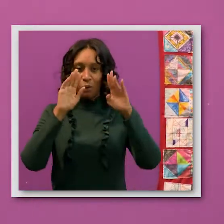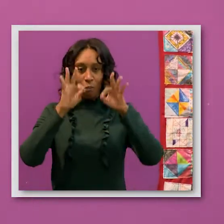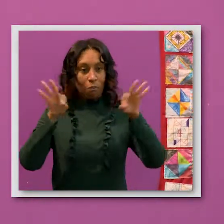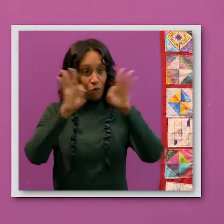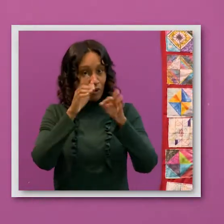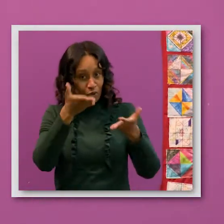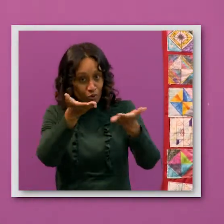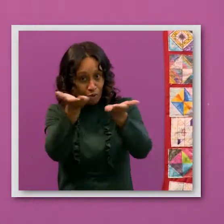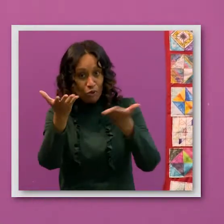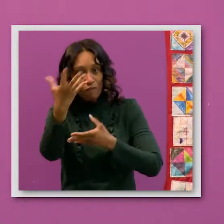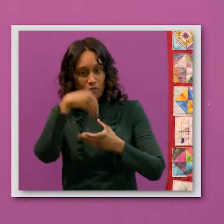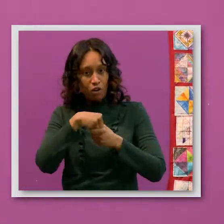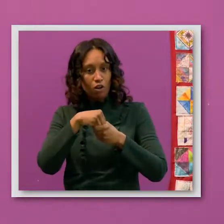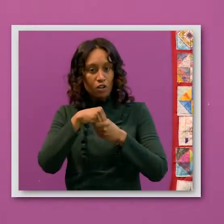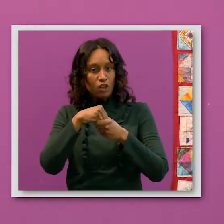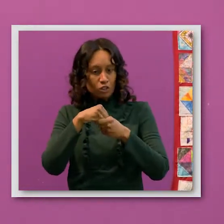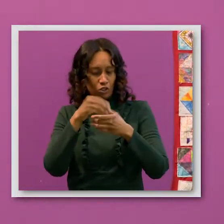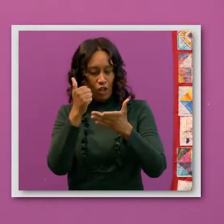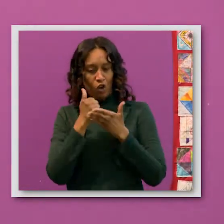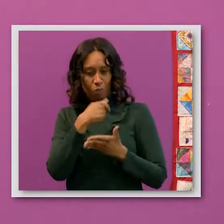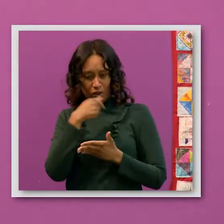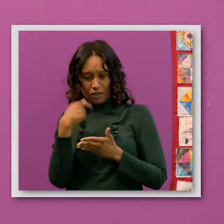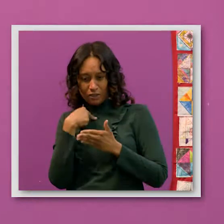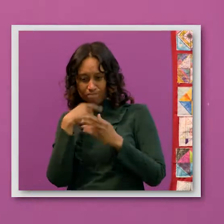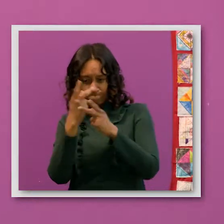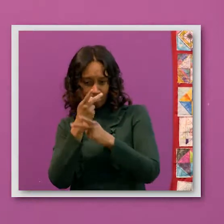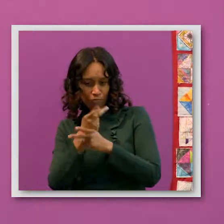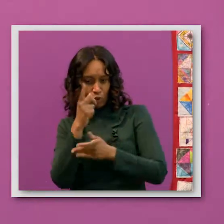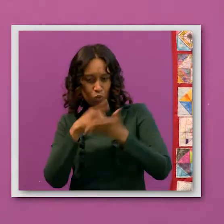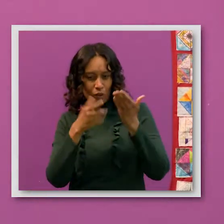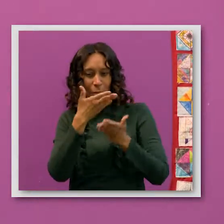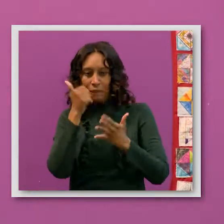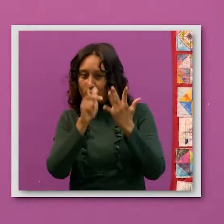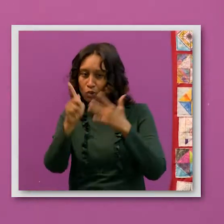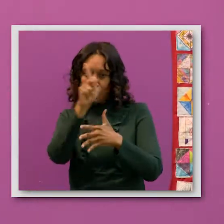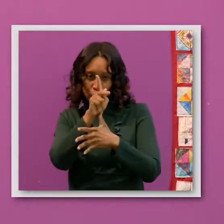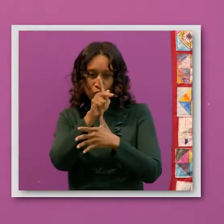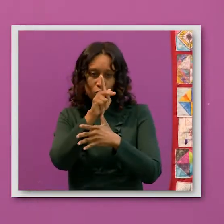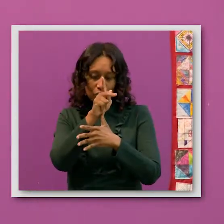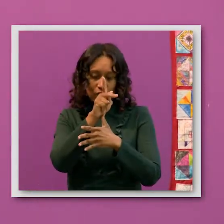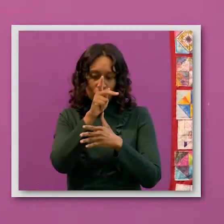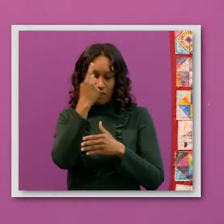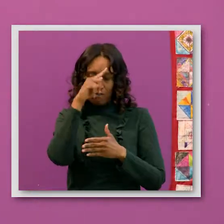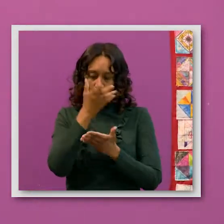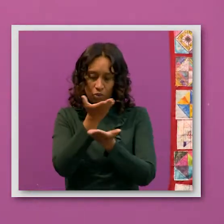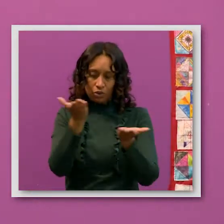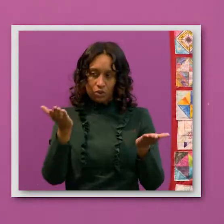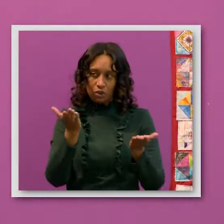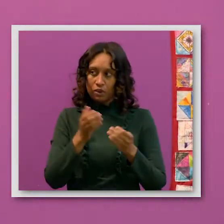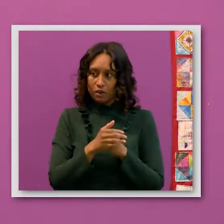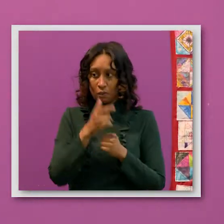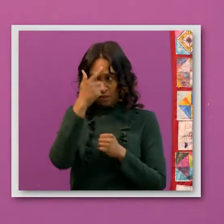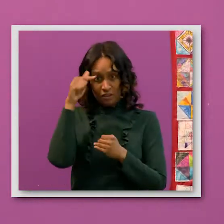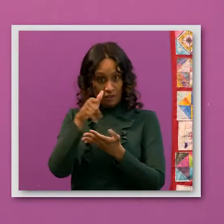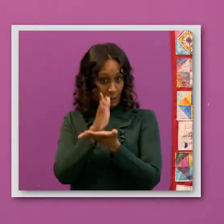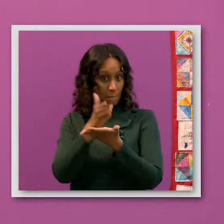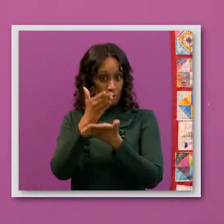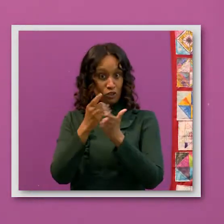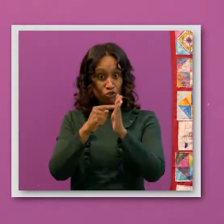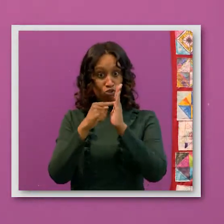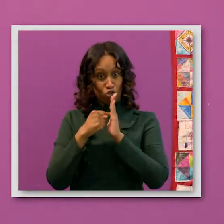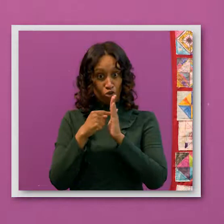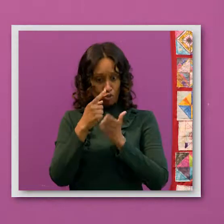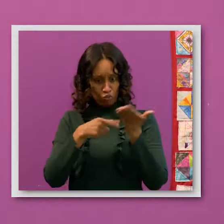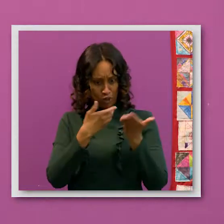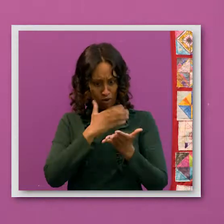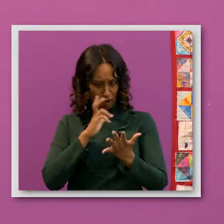so you can help shape what the investments in our government and our community will be. Because the budget is a reflection of our priorities,